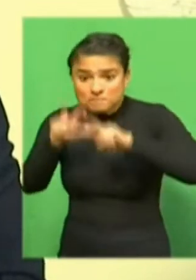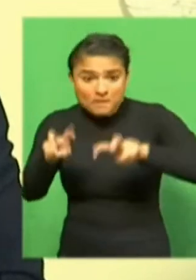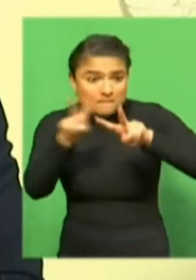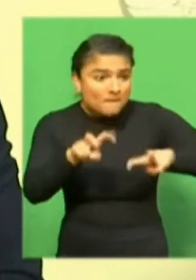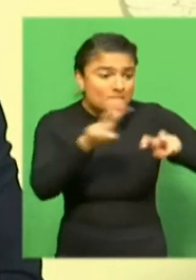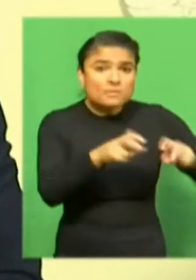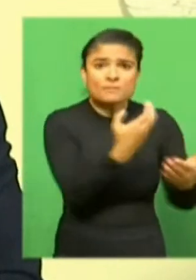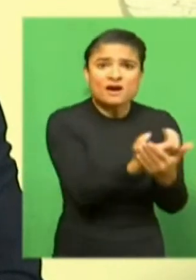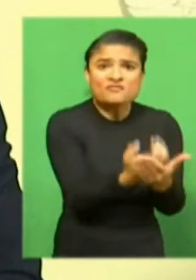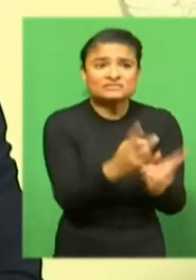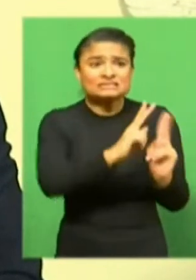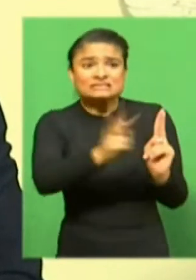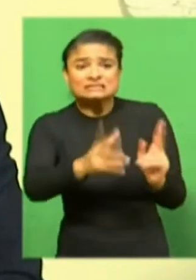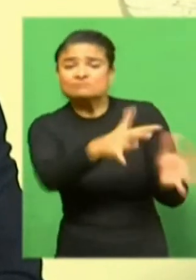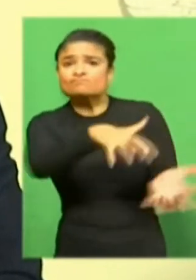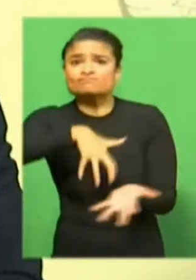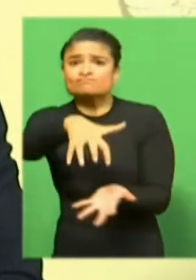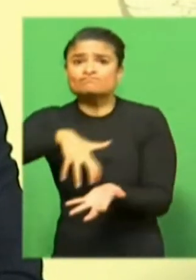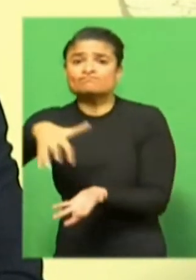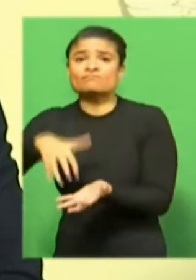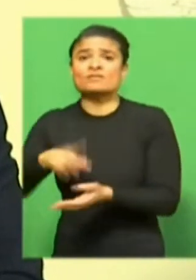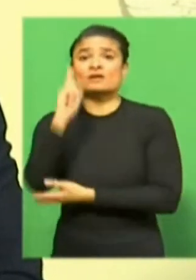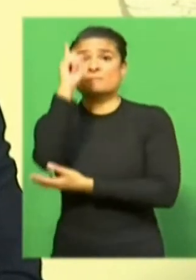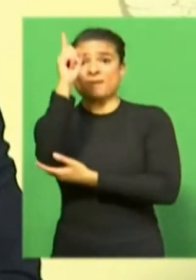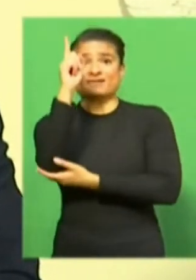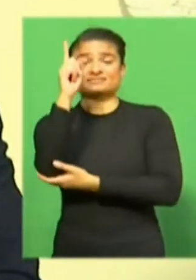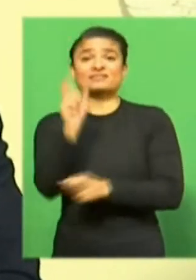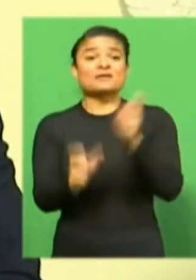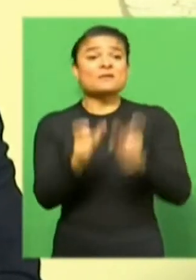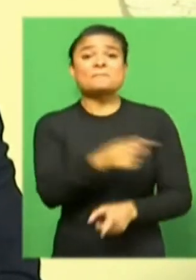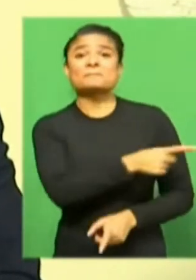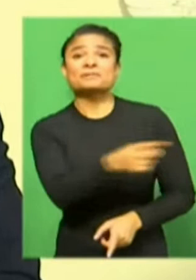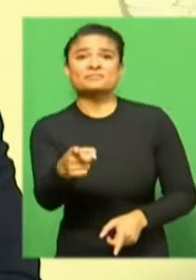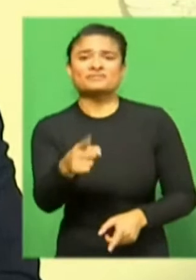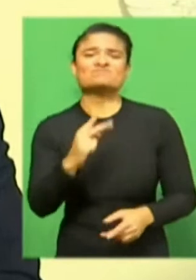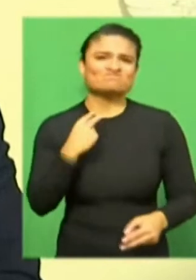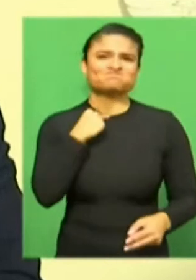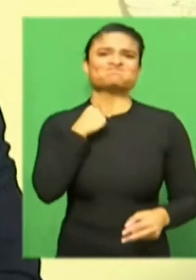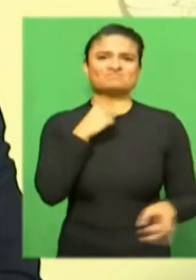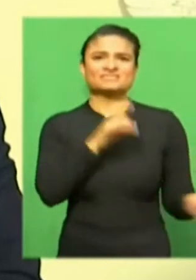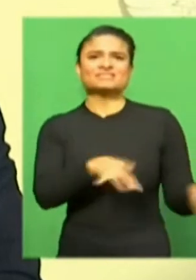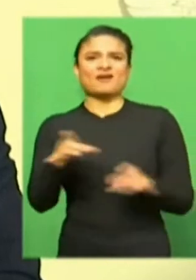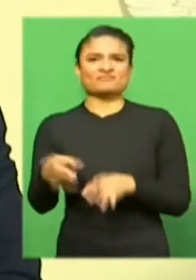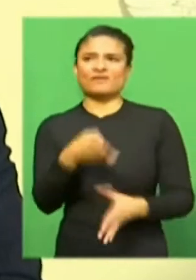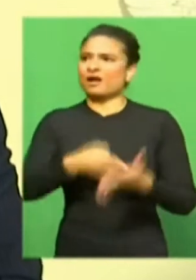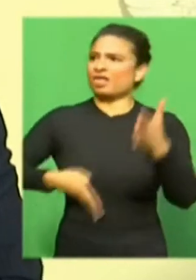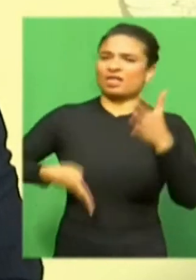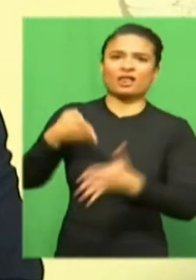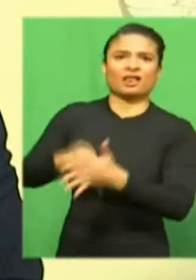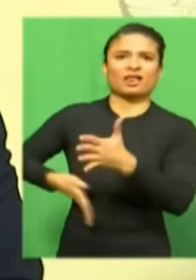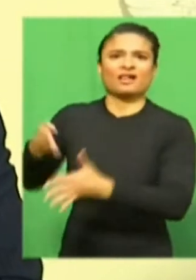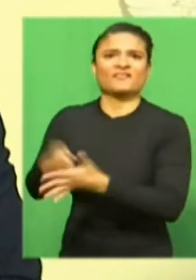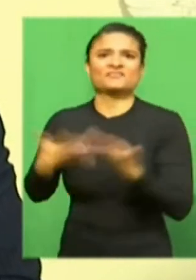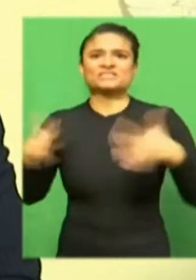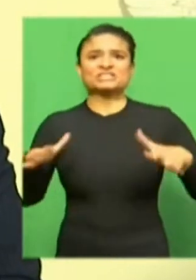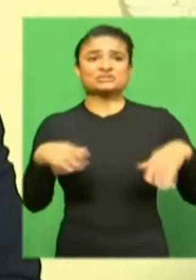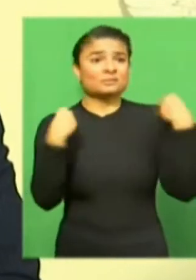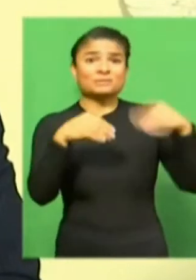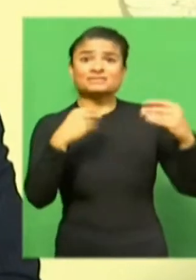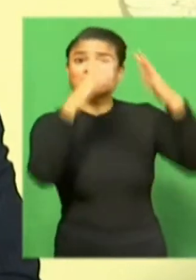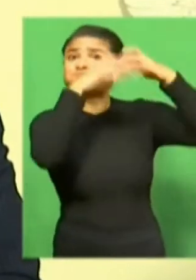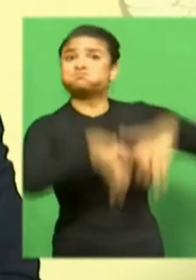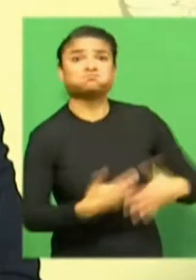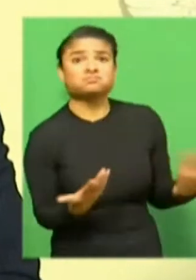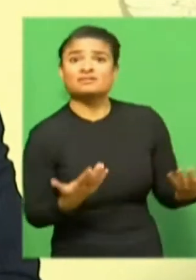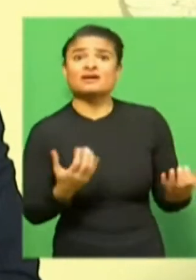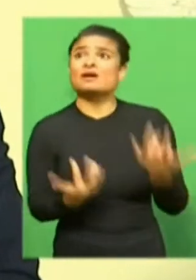felt by households, by employees, and by businesses. We are taking decisive